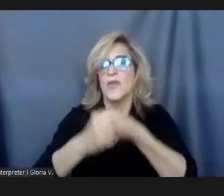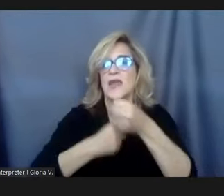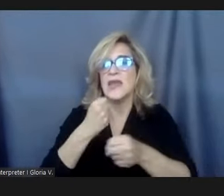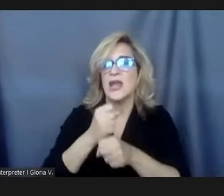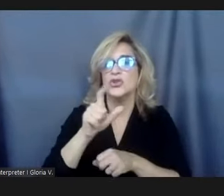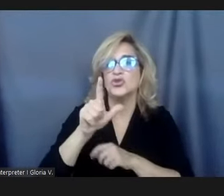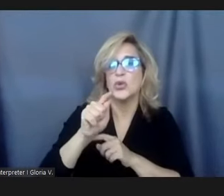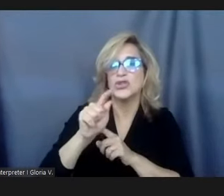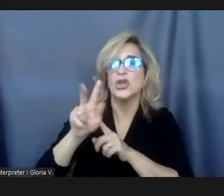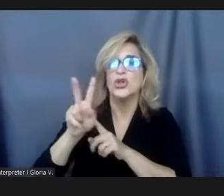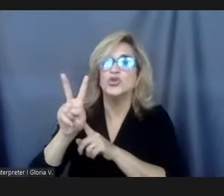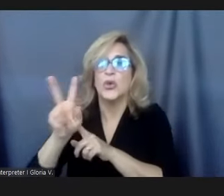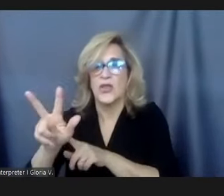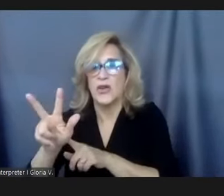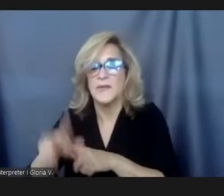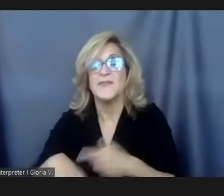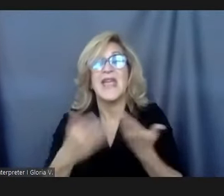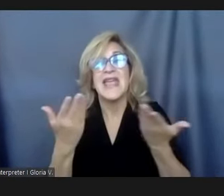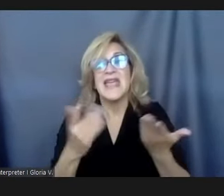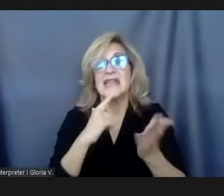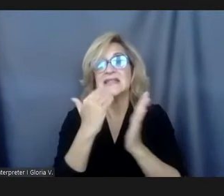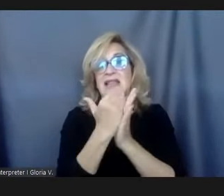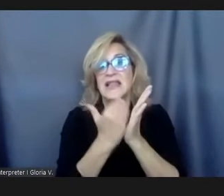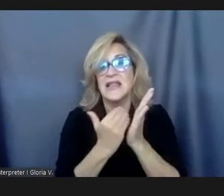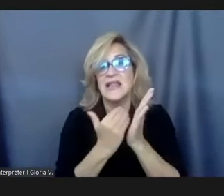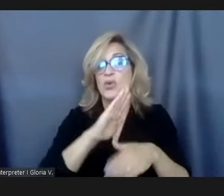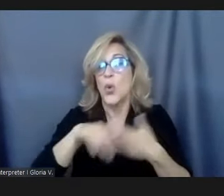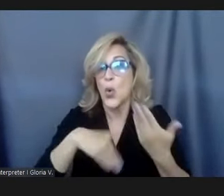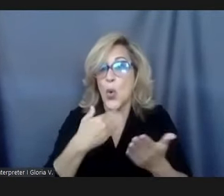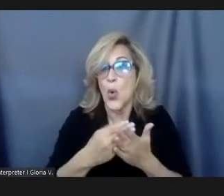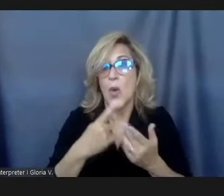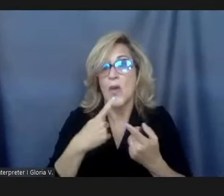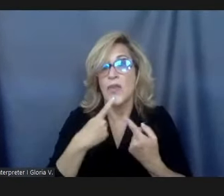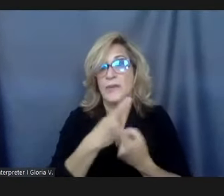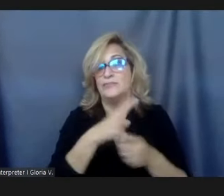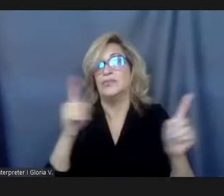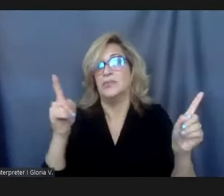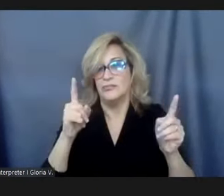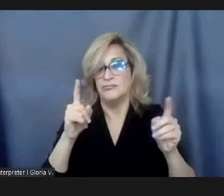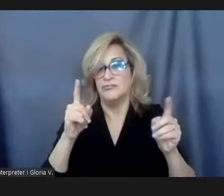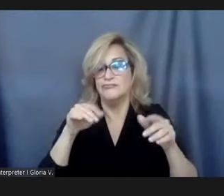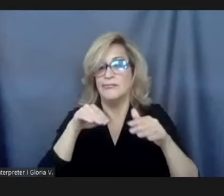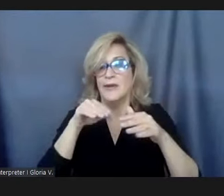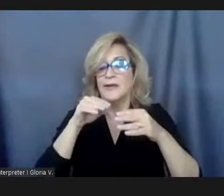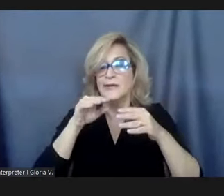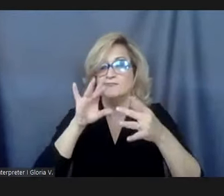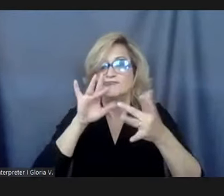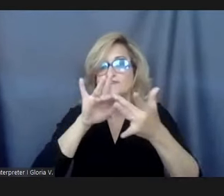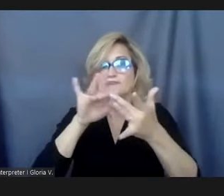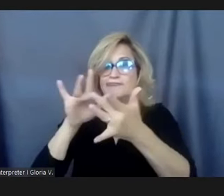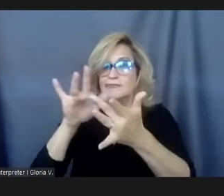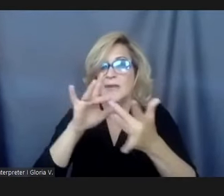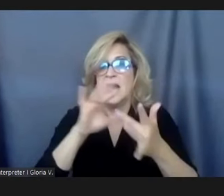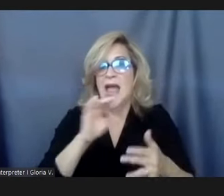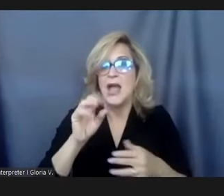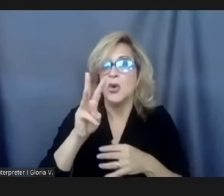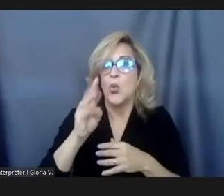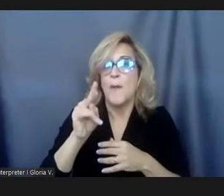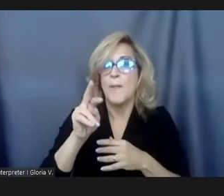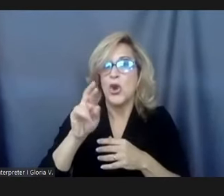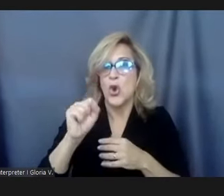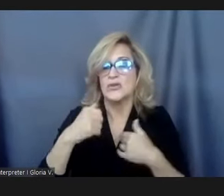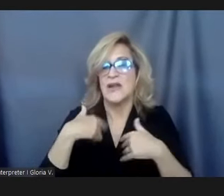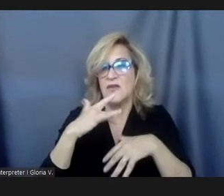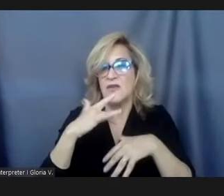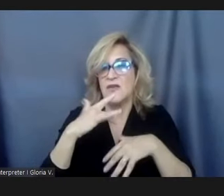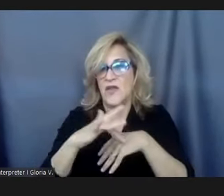2023. Here is the list of all the public outreach webinars we are holding. As had been noted in the distribution materials prior,